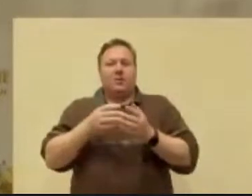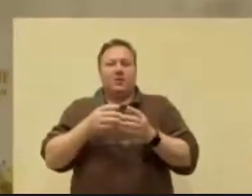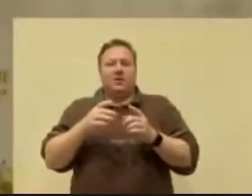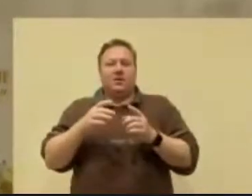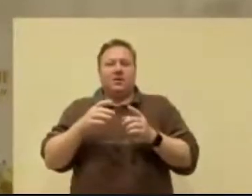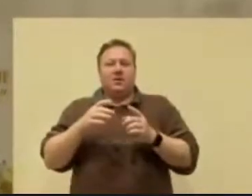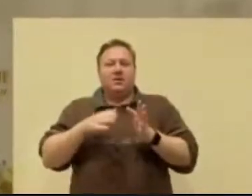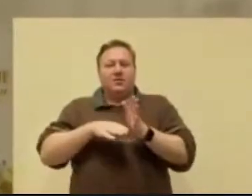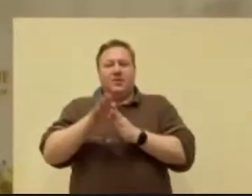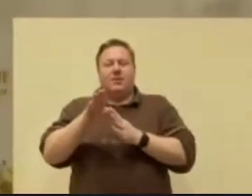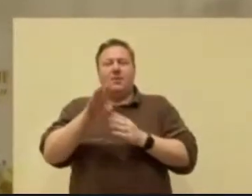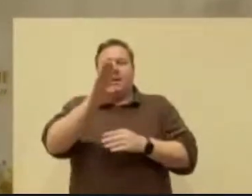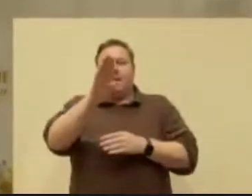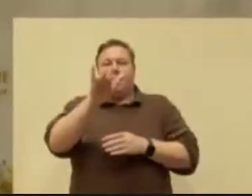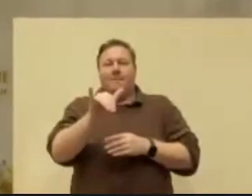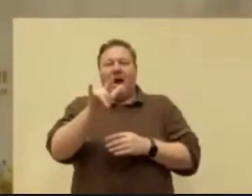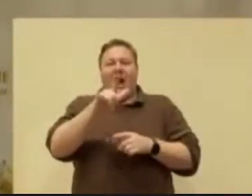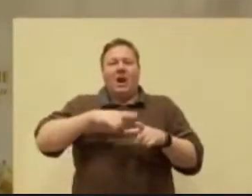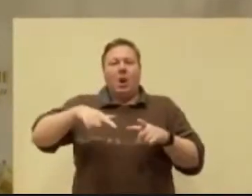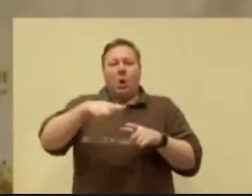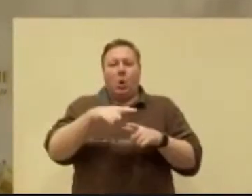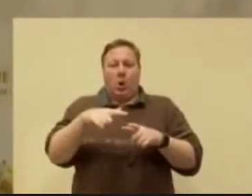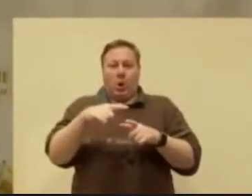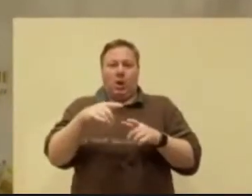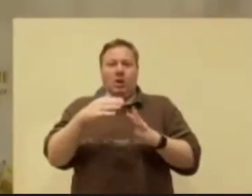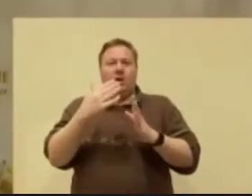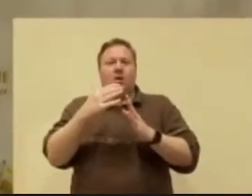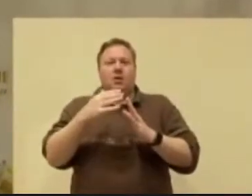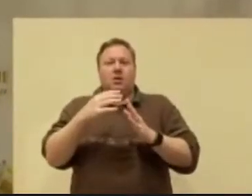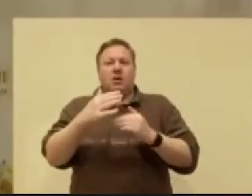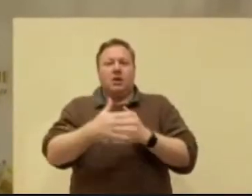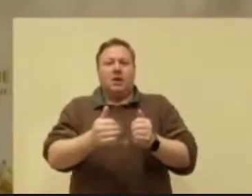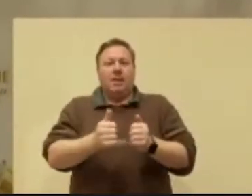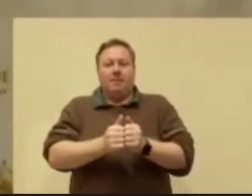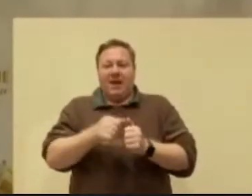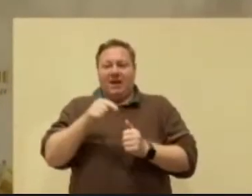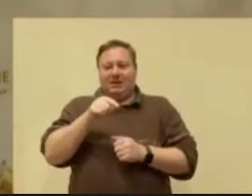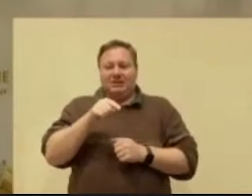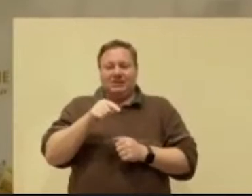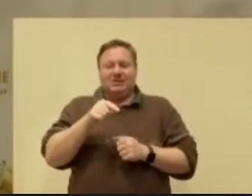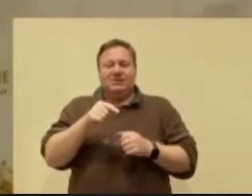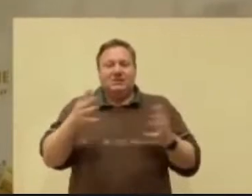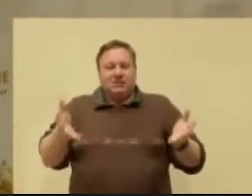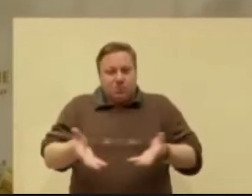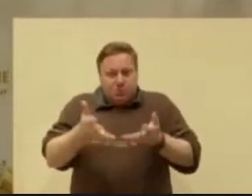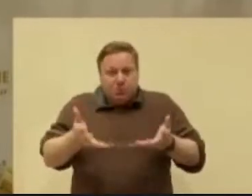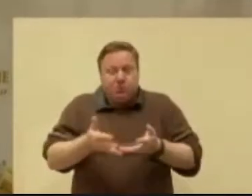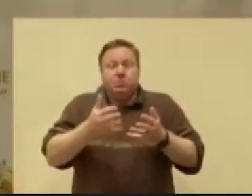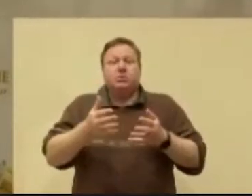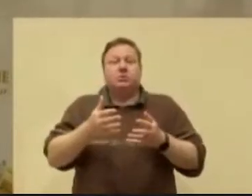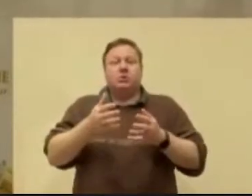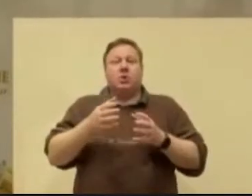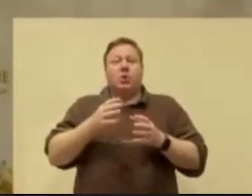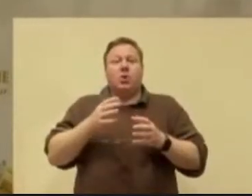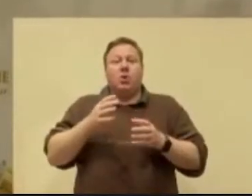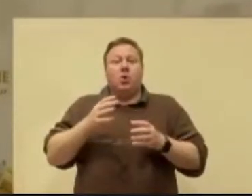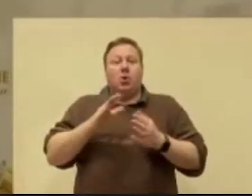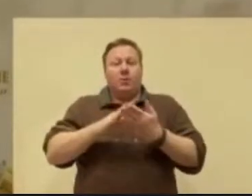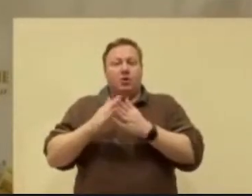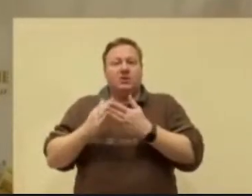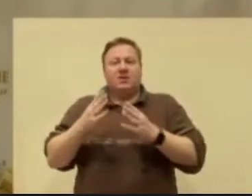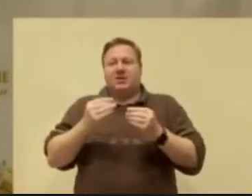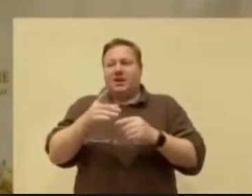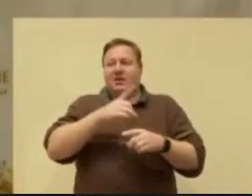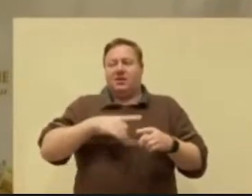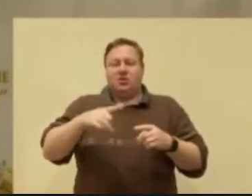local campaign progress made in developing local manufacturing capabilities per district stimulating their